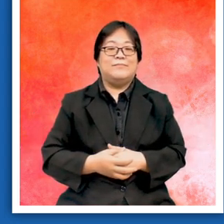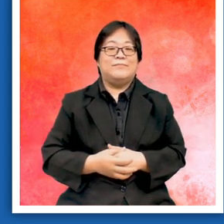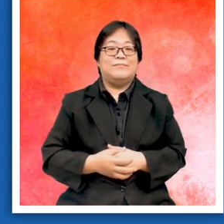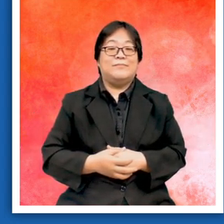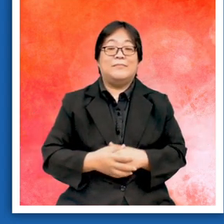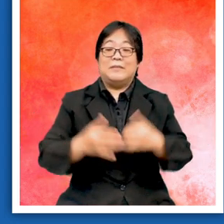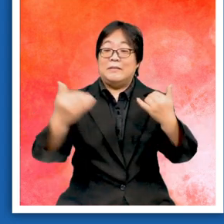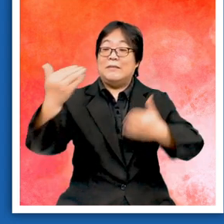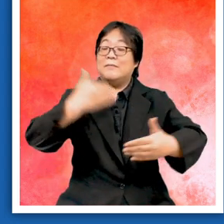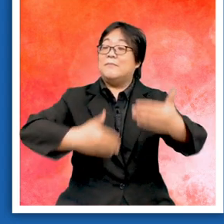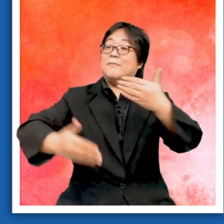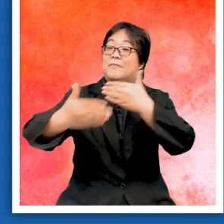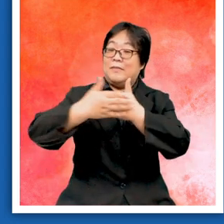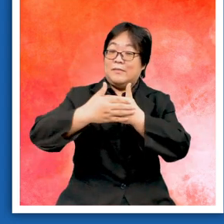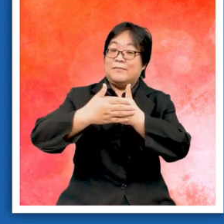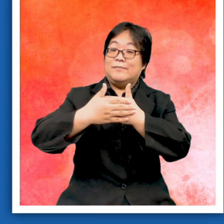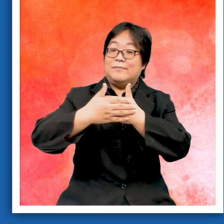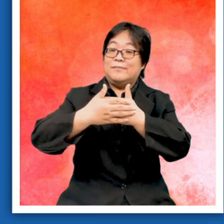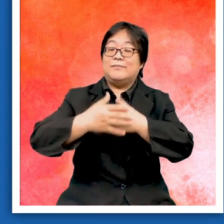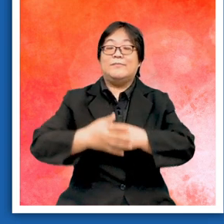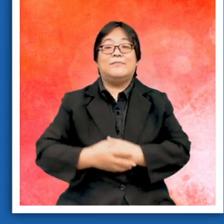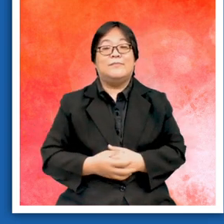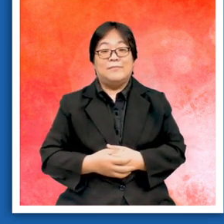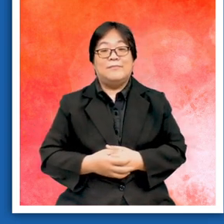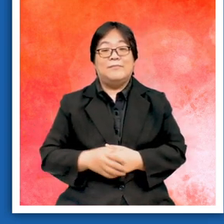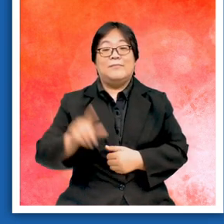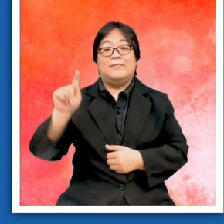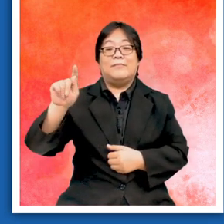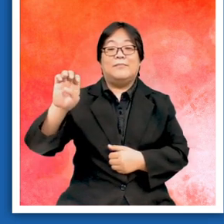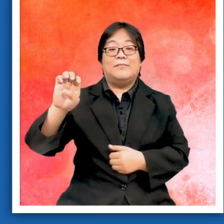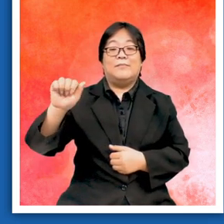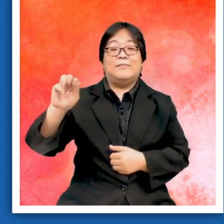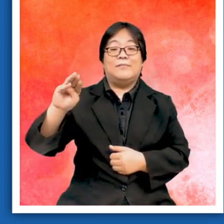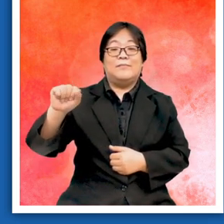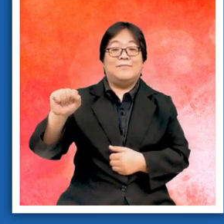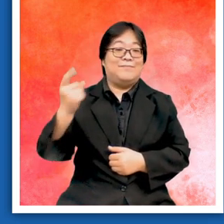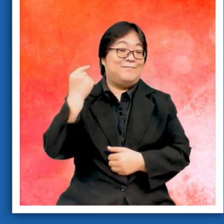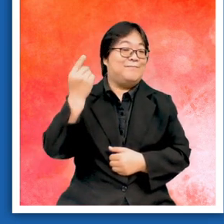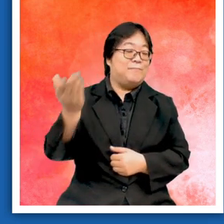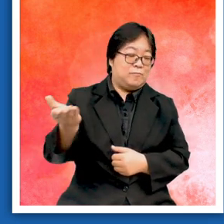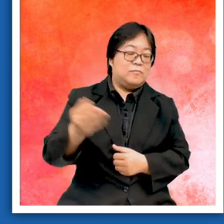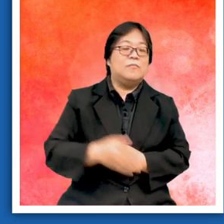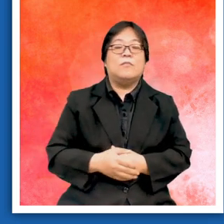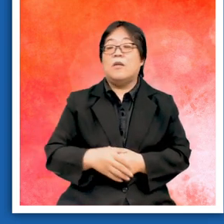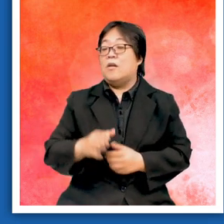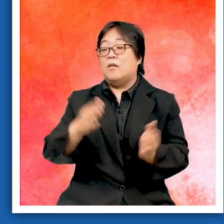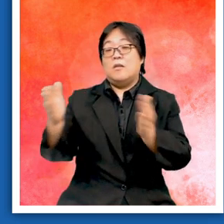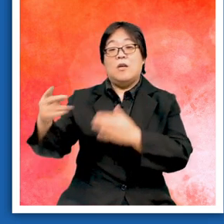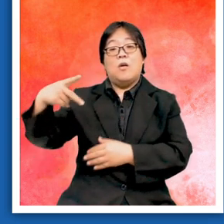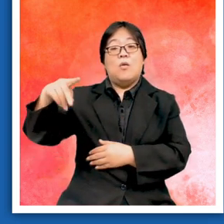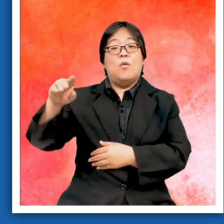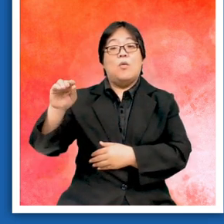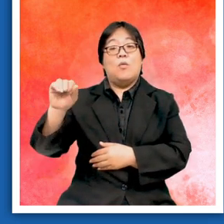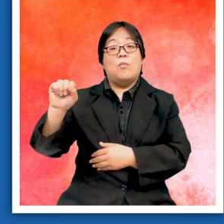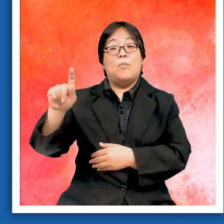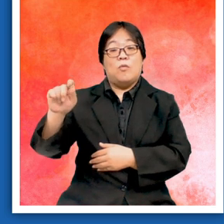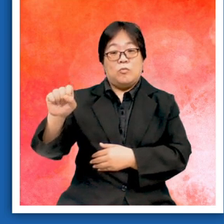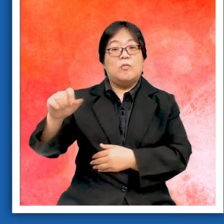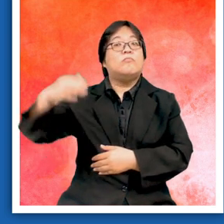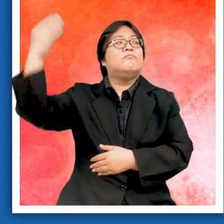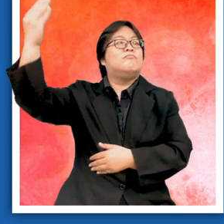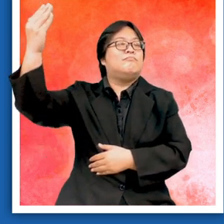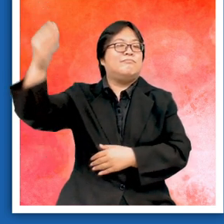Let's go back to our Teams just now. So in the post, what your